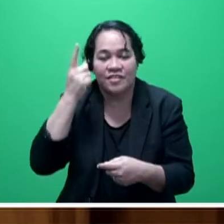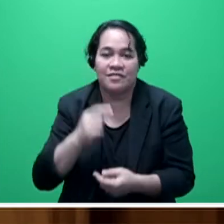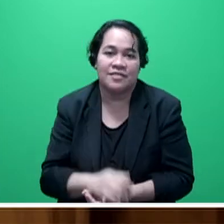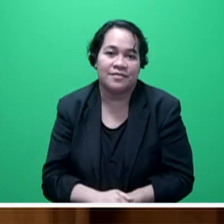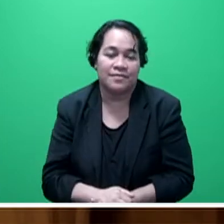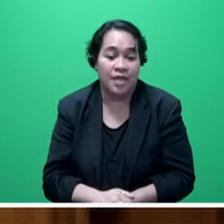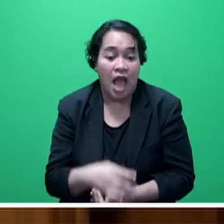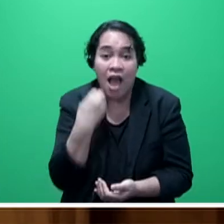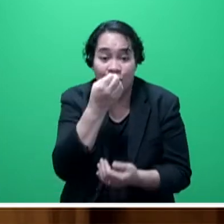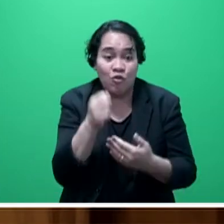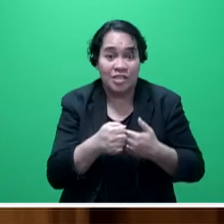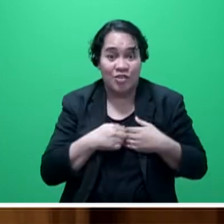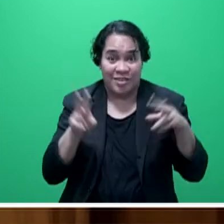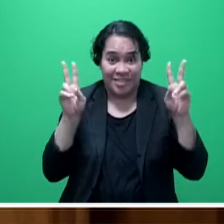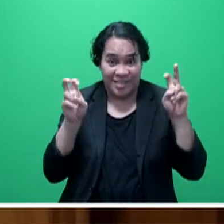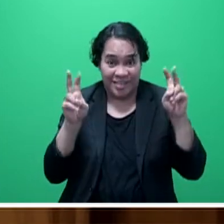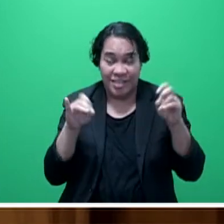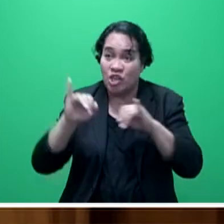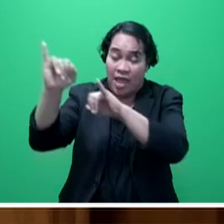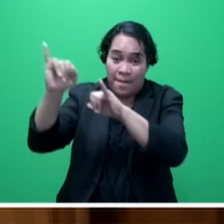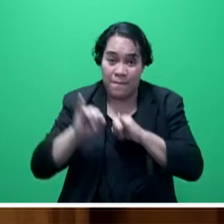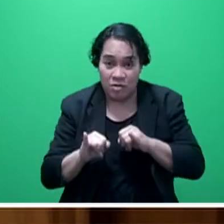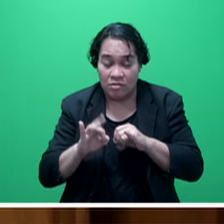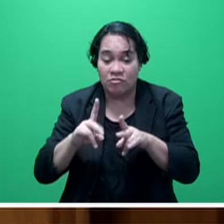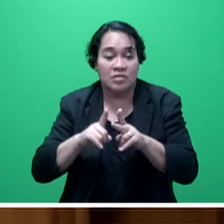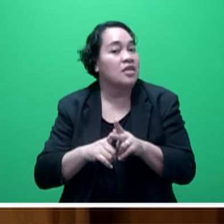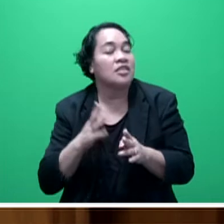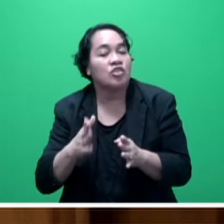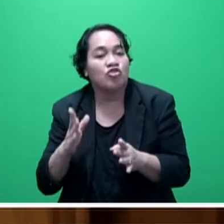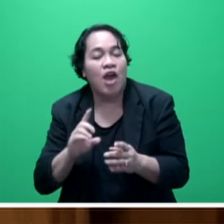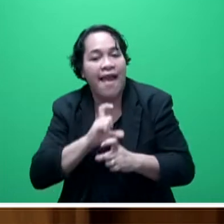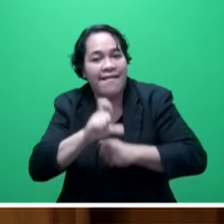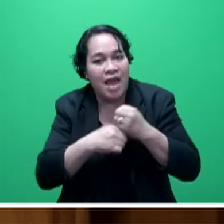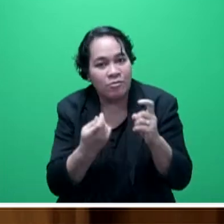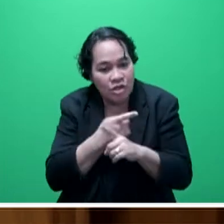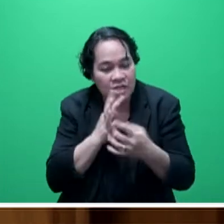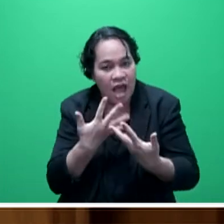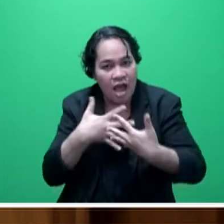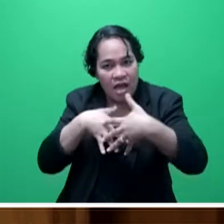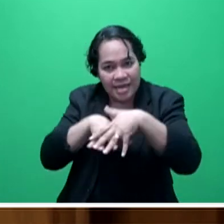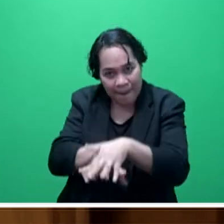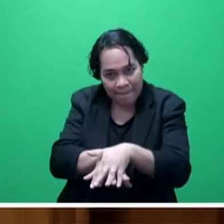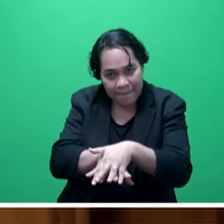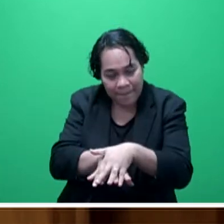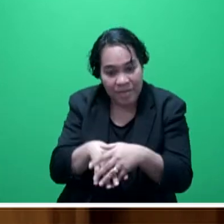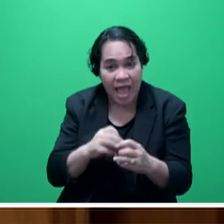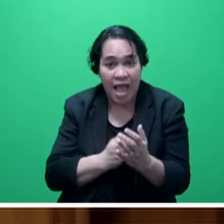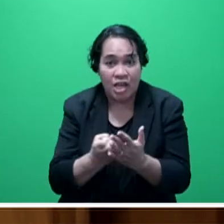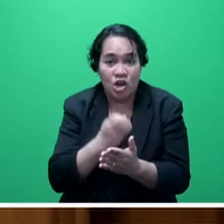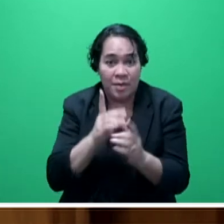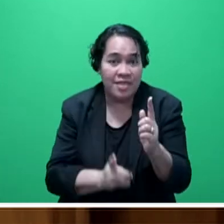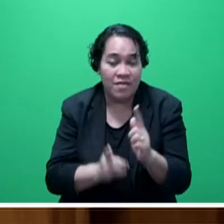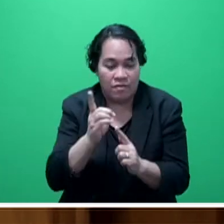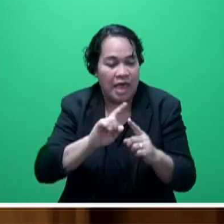food security, import substitution, climate change adaptation, and economic development are all